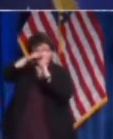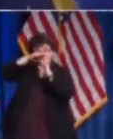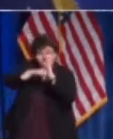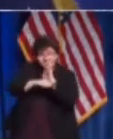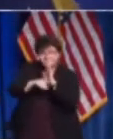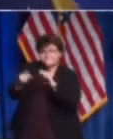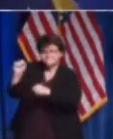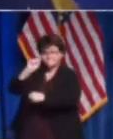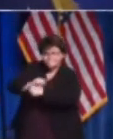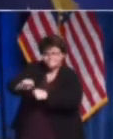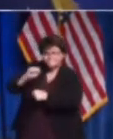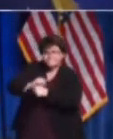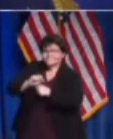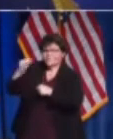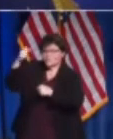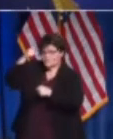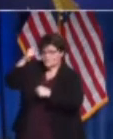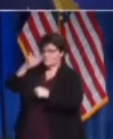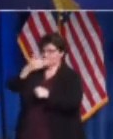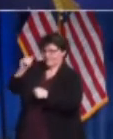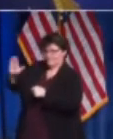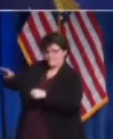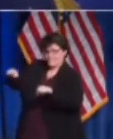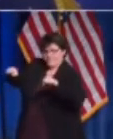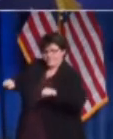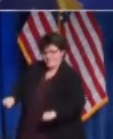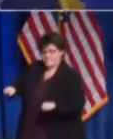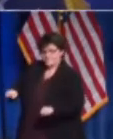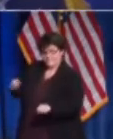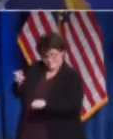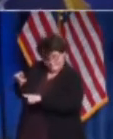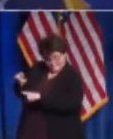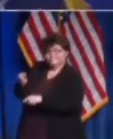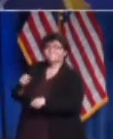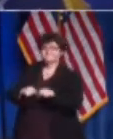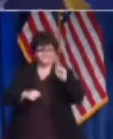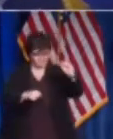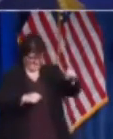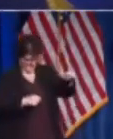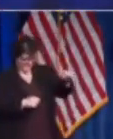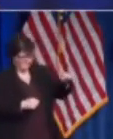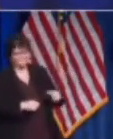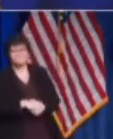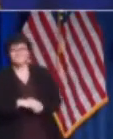to the best of your abilities, so help you God. I do, Chase. Congratulations.